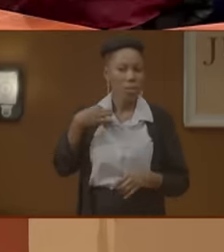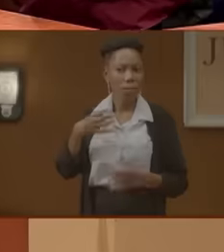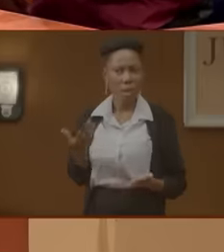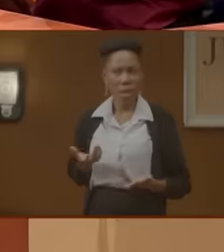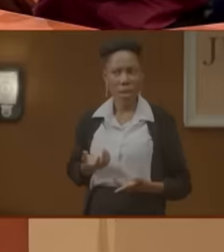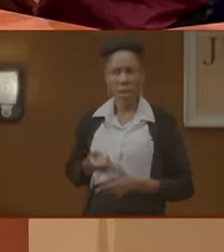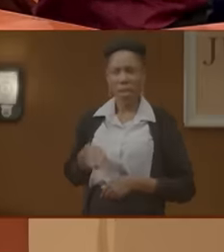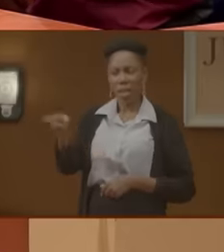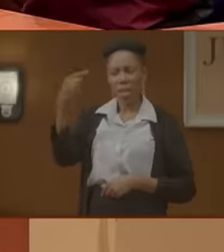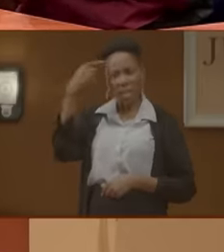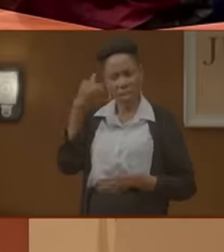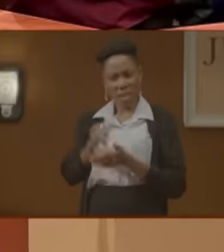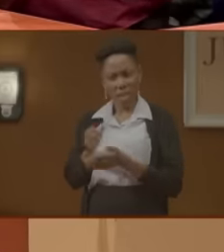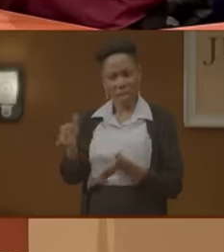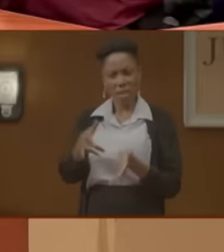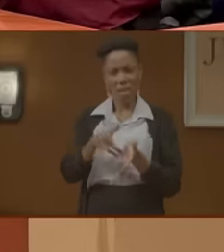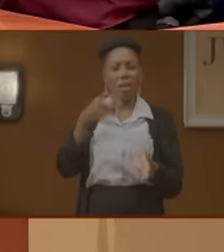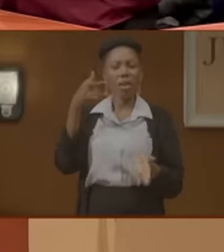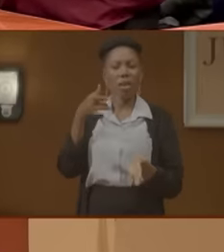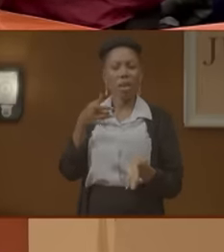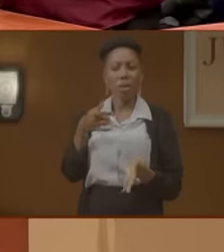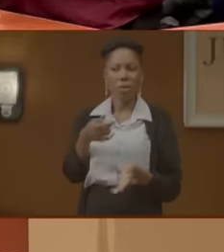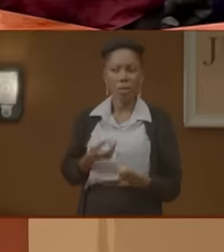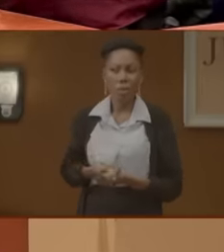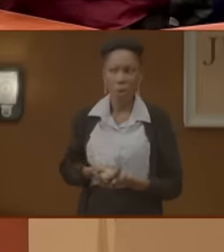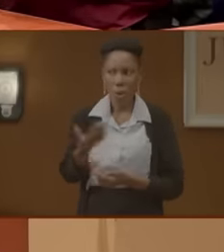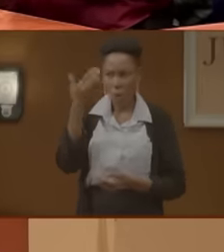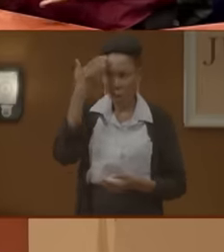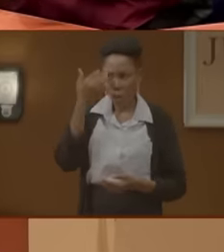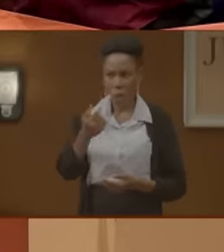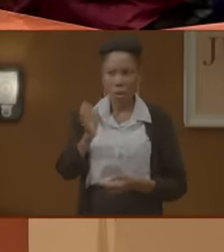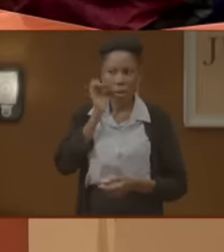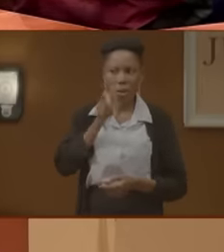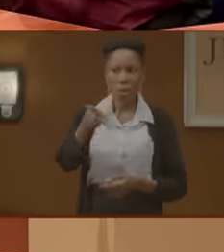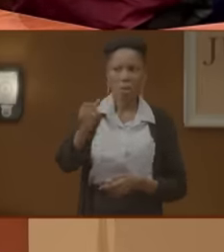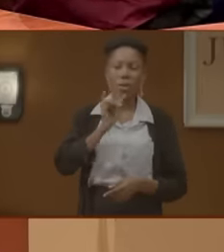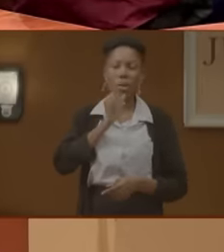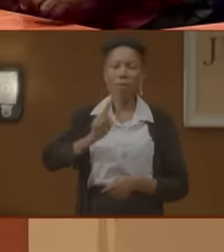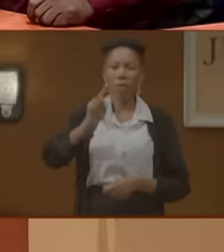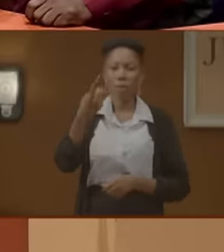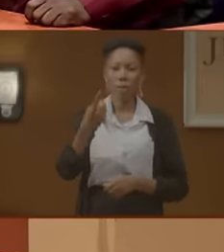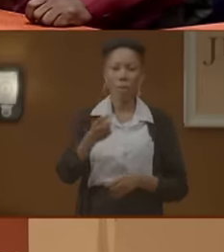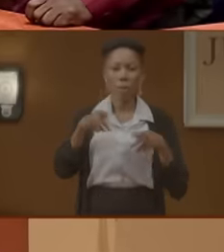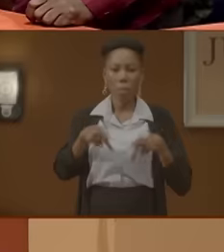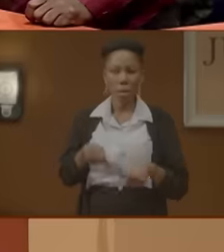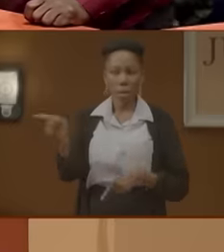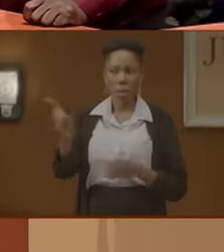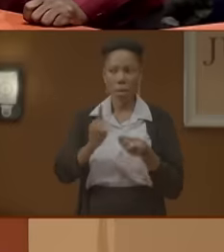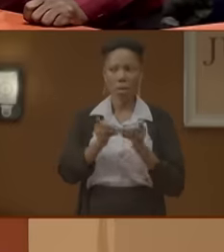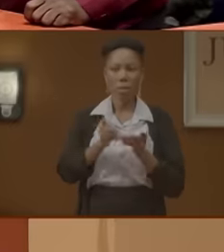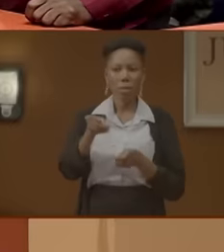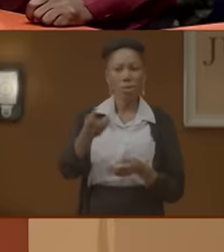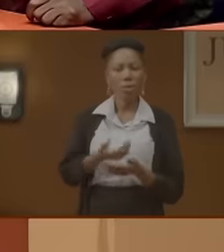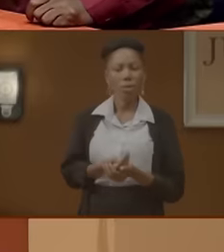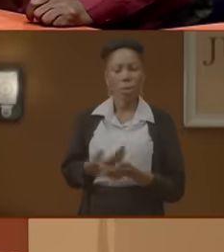taking advantage of the sister, to which she's even the first person I've ever dated, I've ever had anything to do with. So when she was ranting all